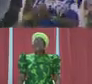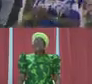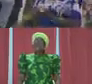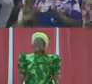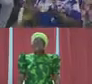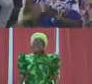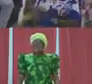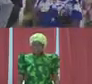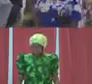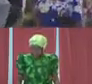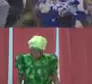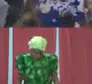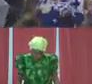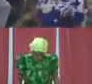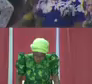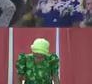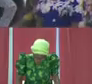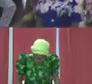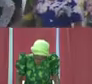Breathe on me, Lord.